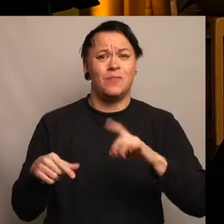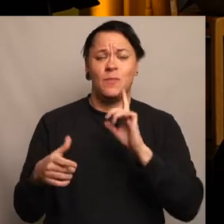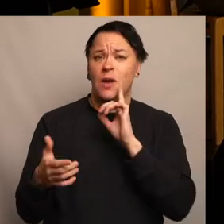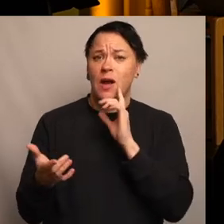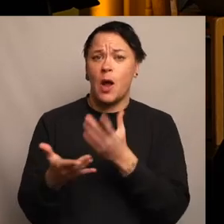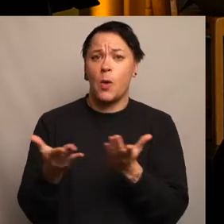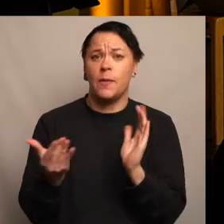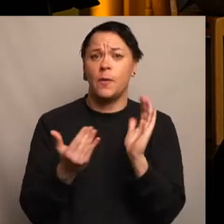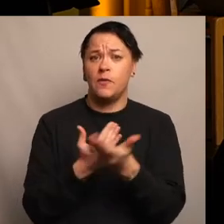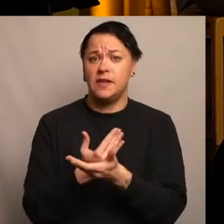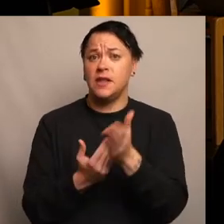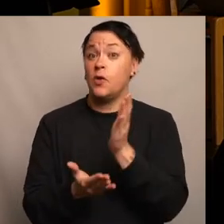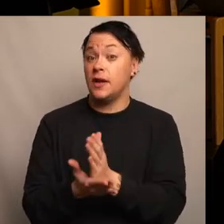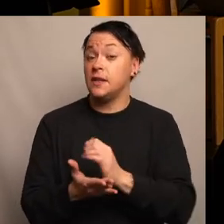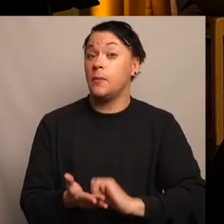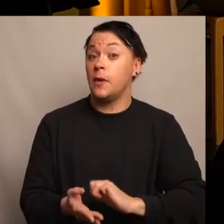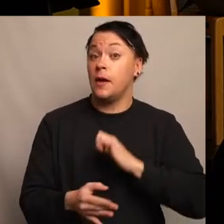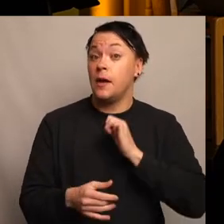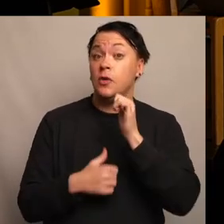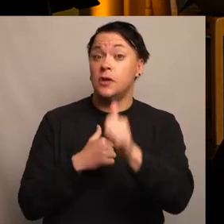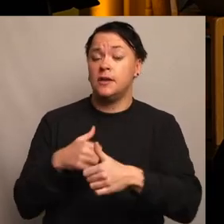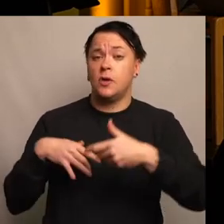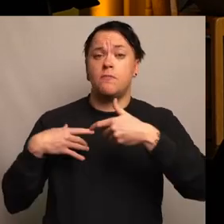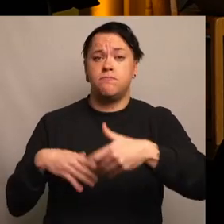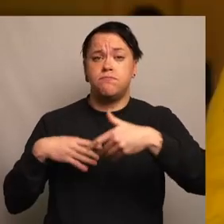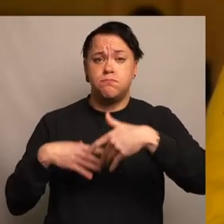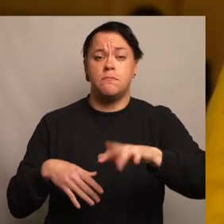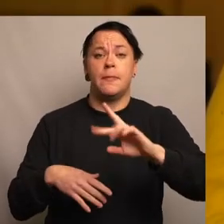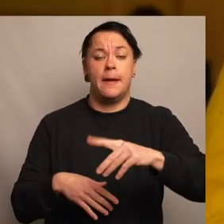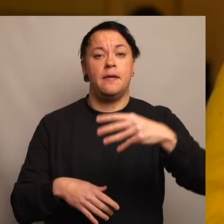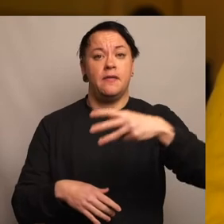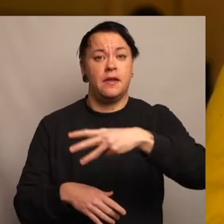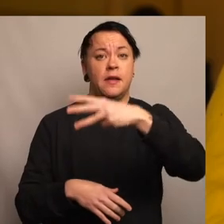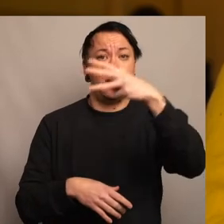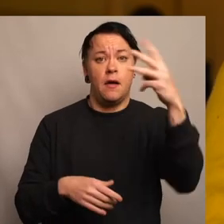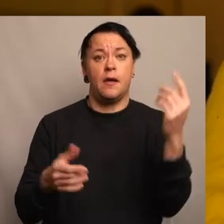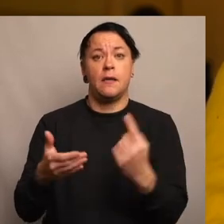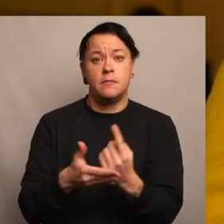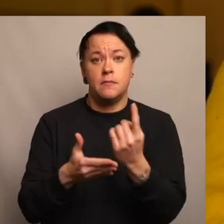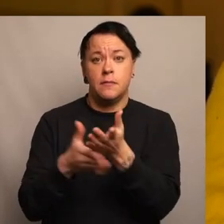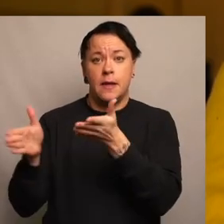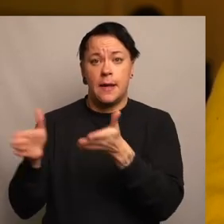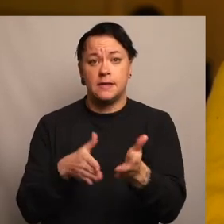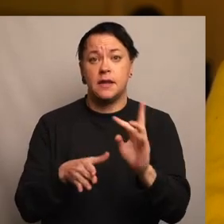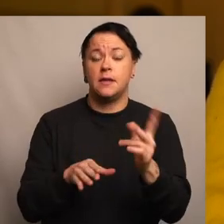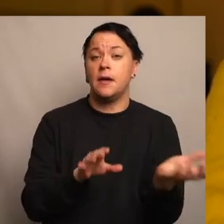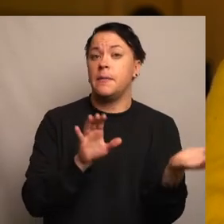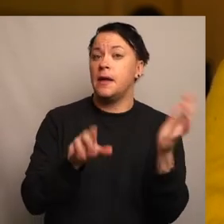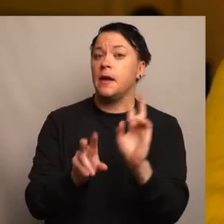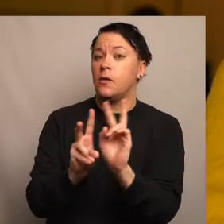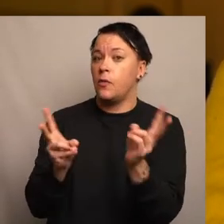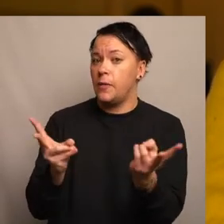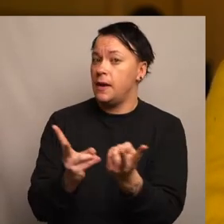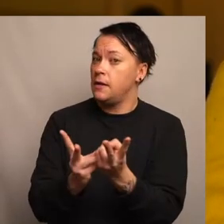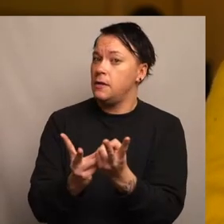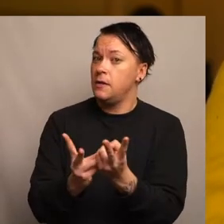to go on pride or to have this kind of rainbow events, clubs, months. It's